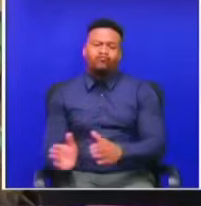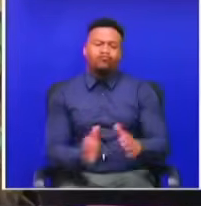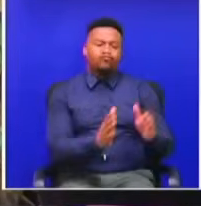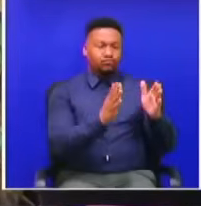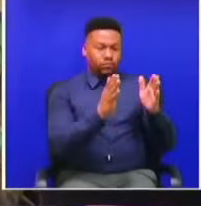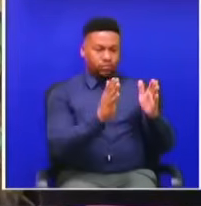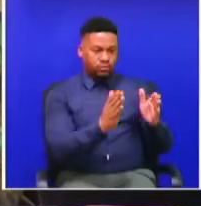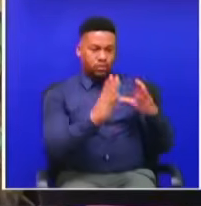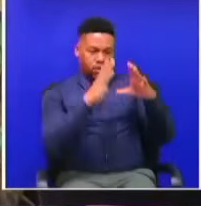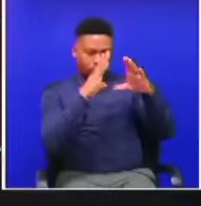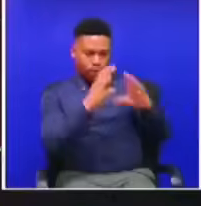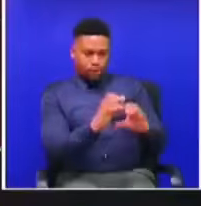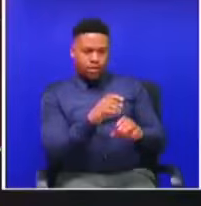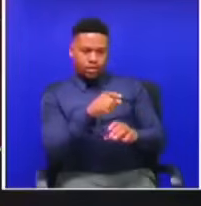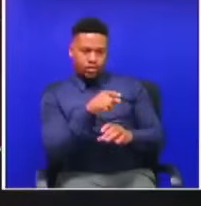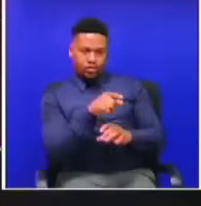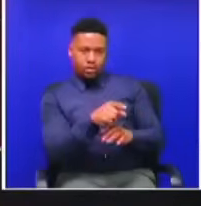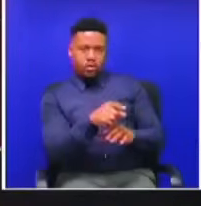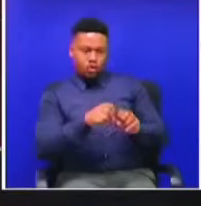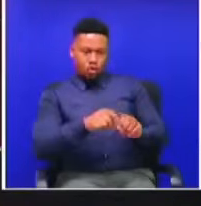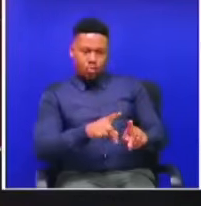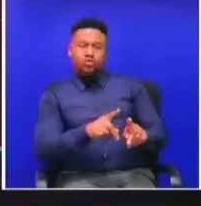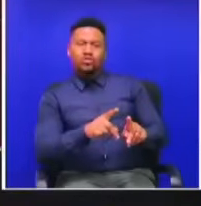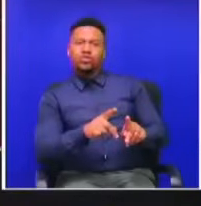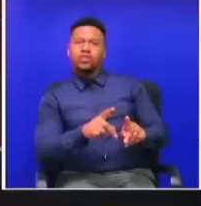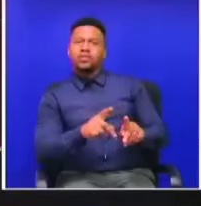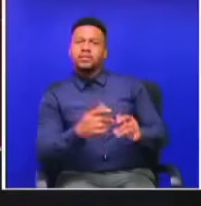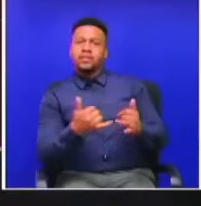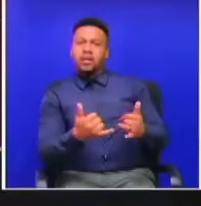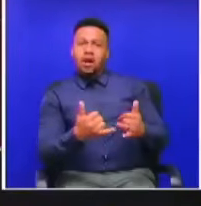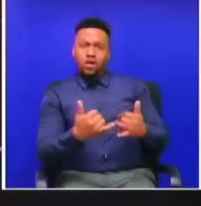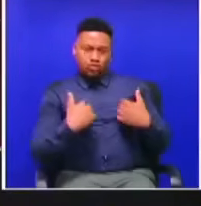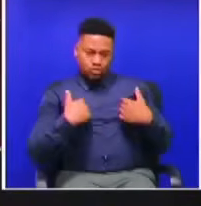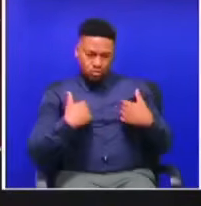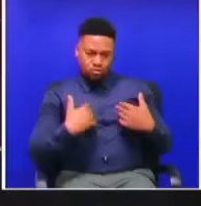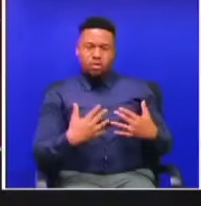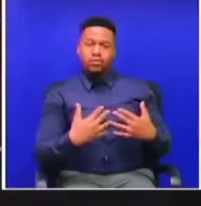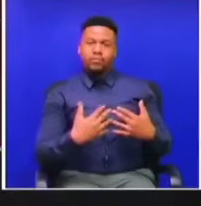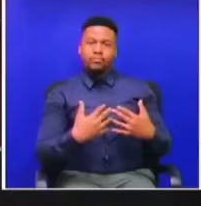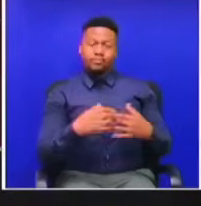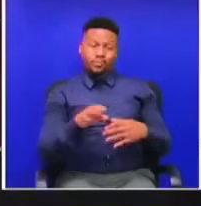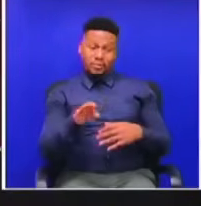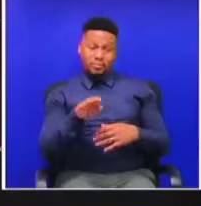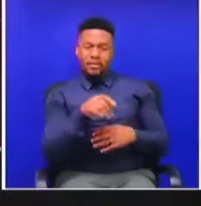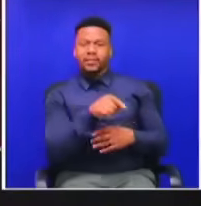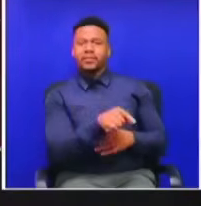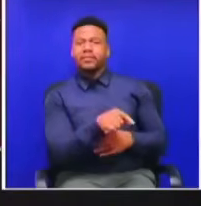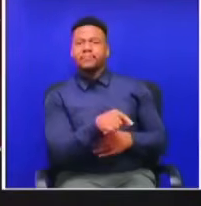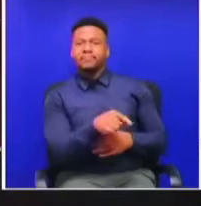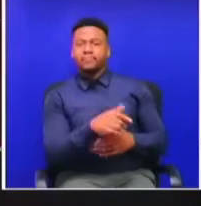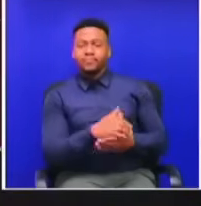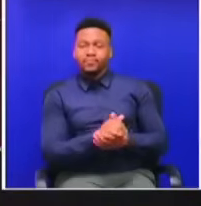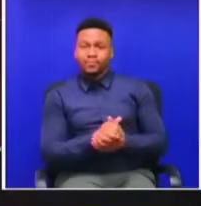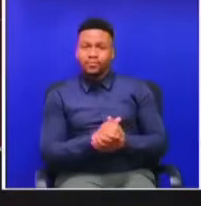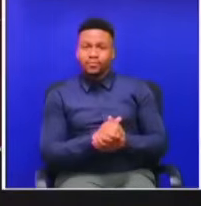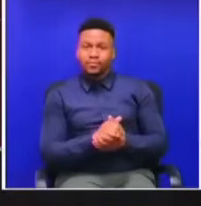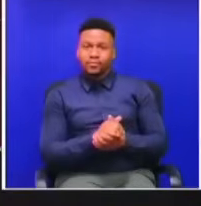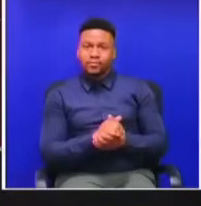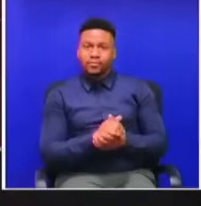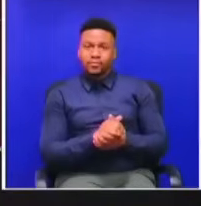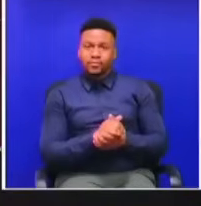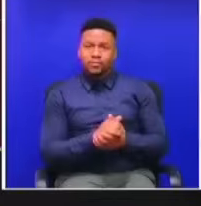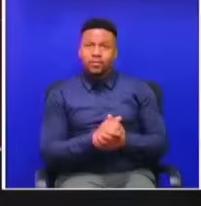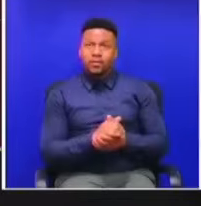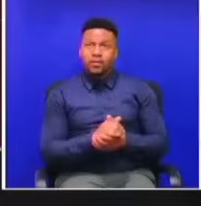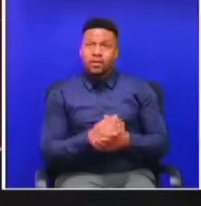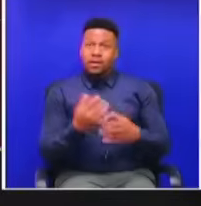of capitalization, and then determine how that capitalization should happen. And it is then